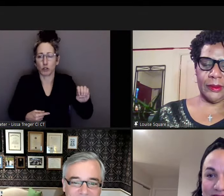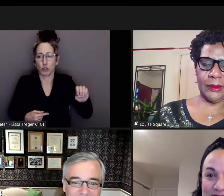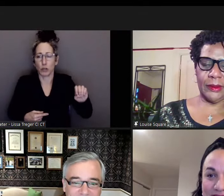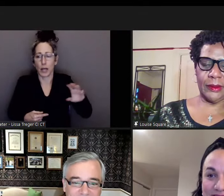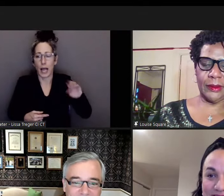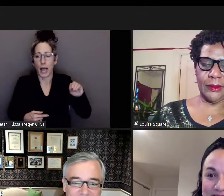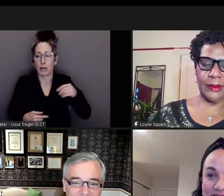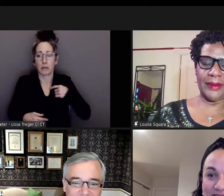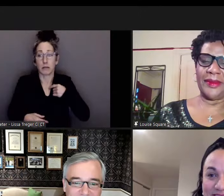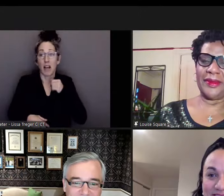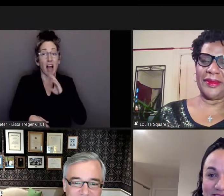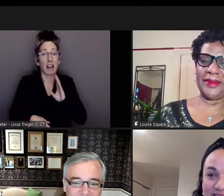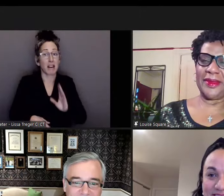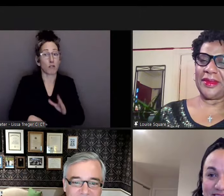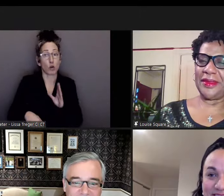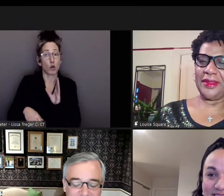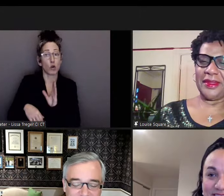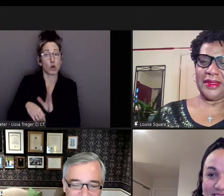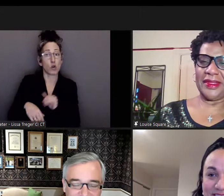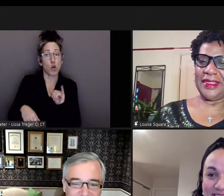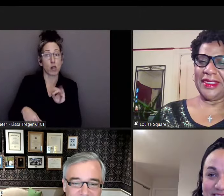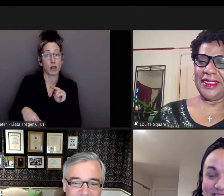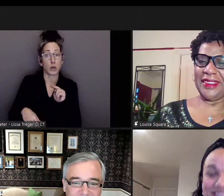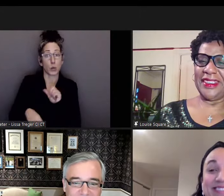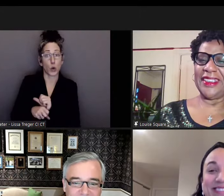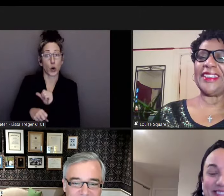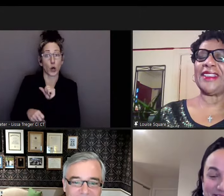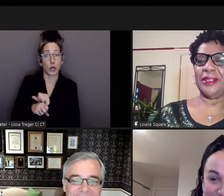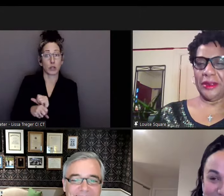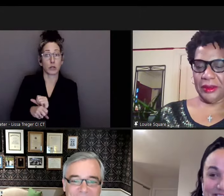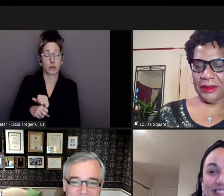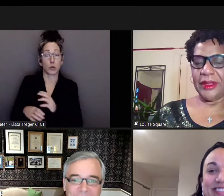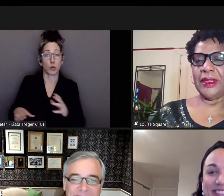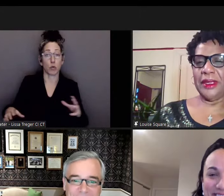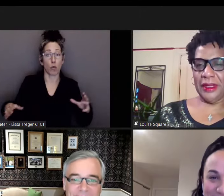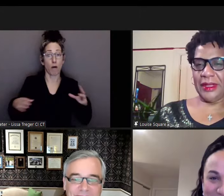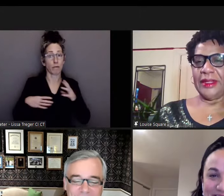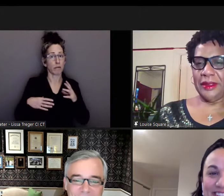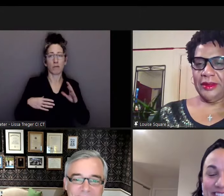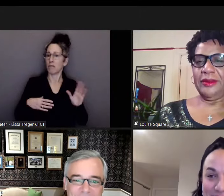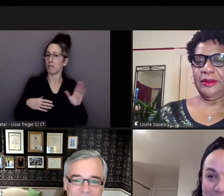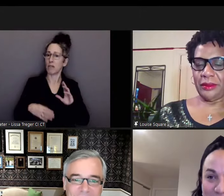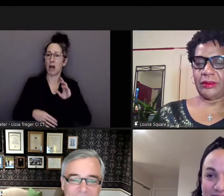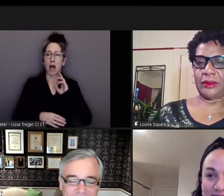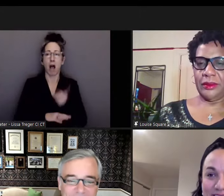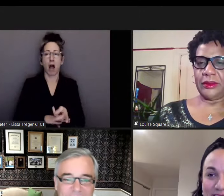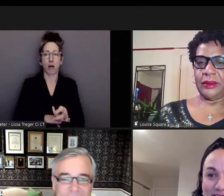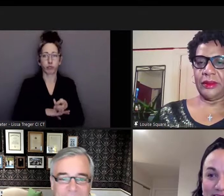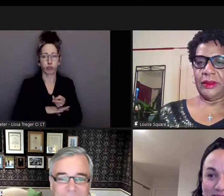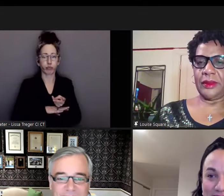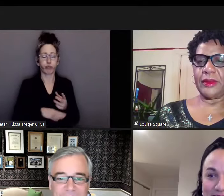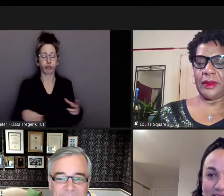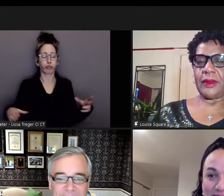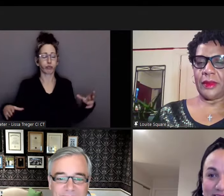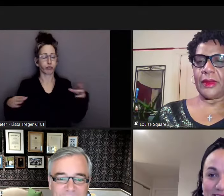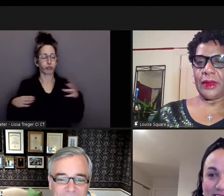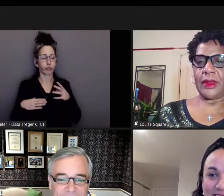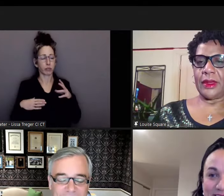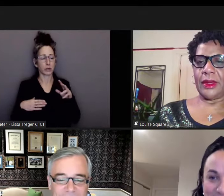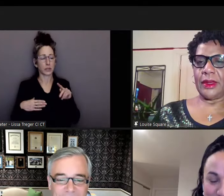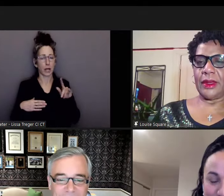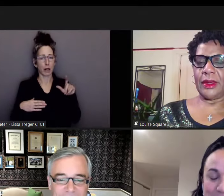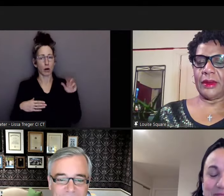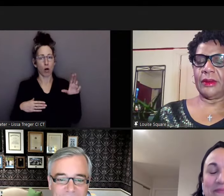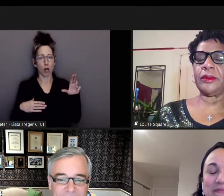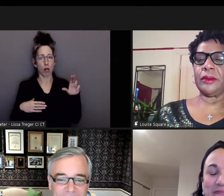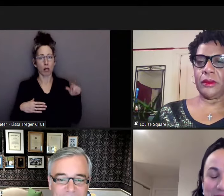work, y'all. I go to work every day. I called in that day. I laid in that bed. I drank a lot of water and I took Tylenol. It lasted a full